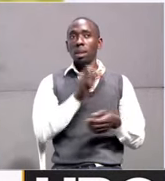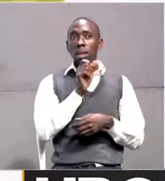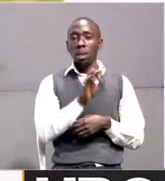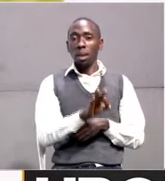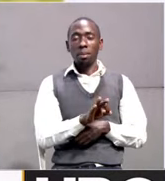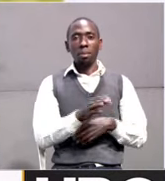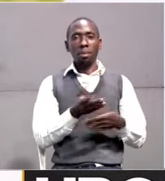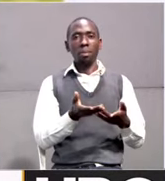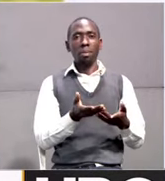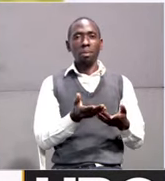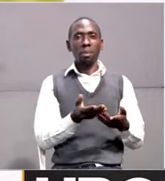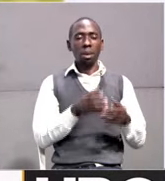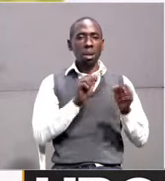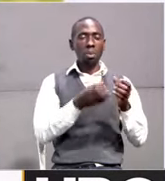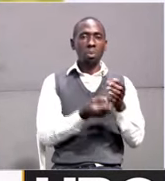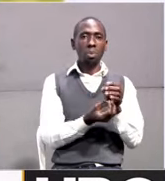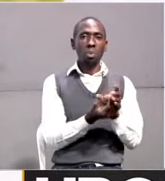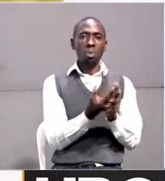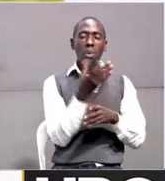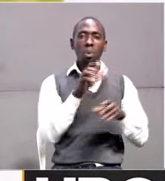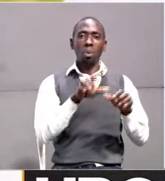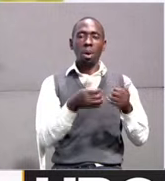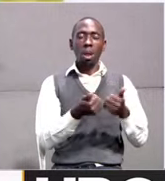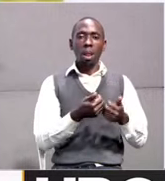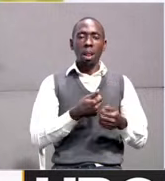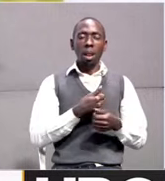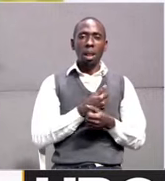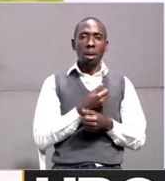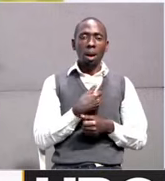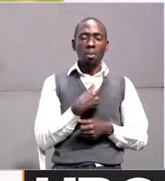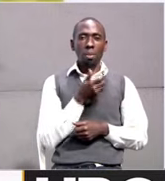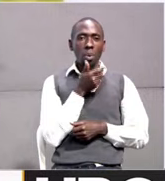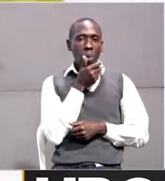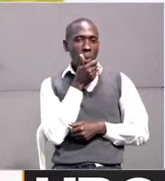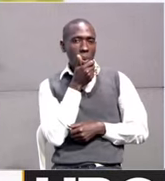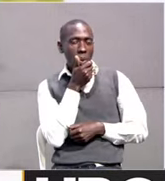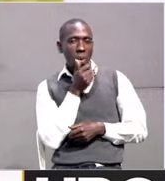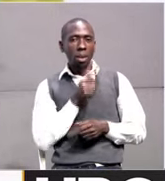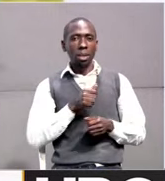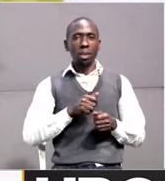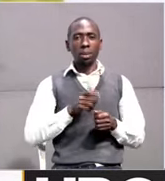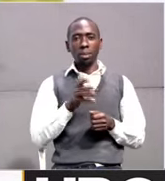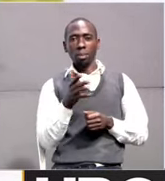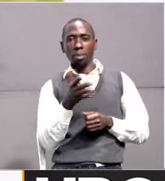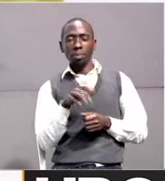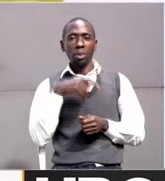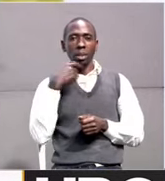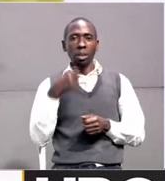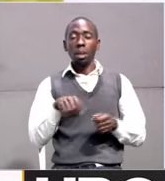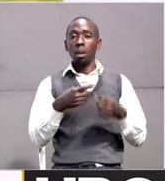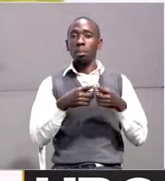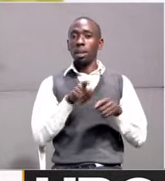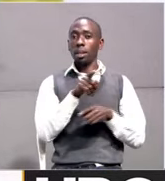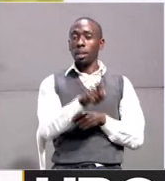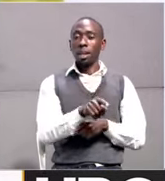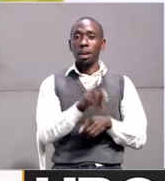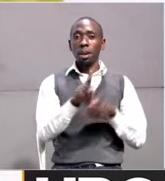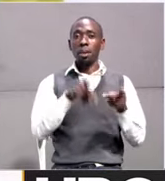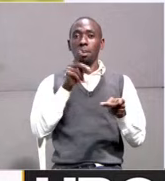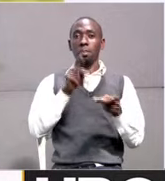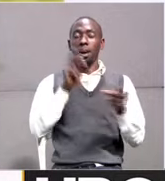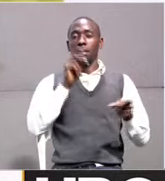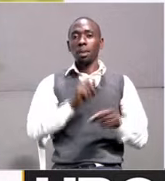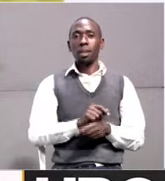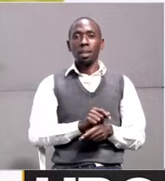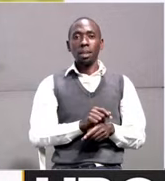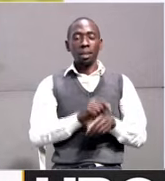moisture and a temperate heat. It was a perfect paradise for Negroes. That's what he